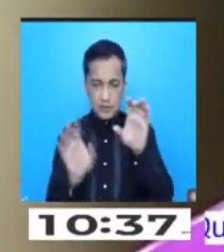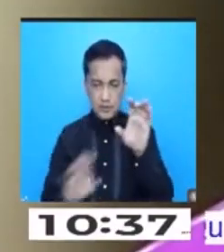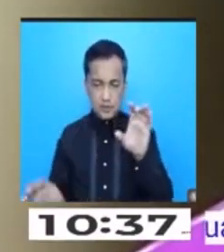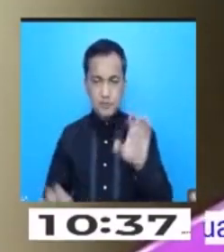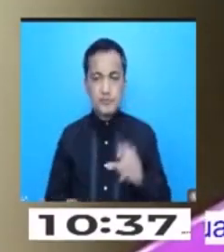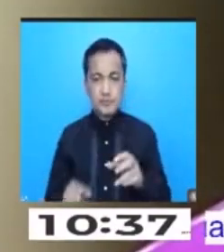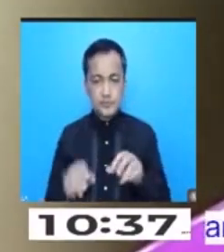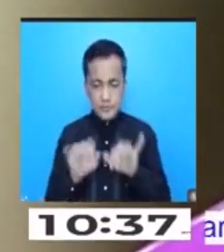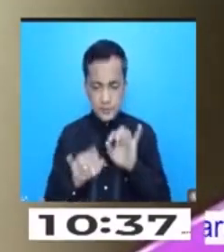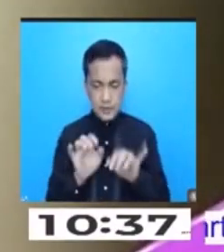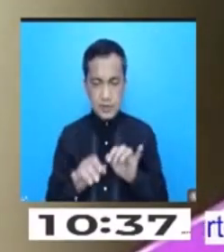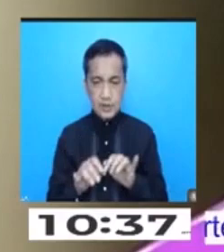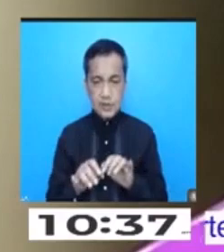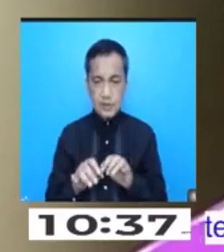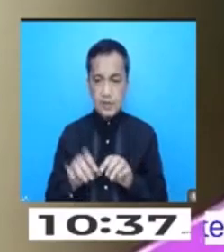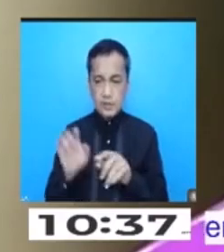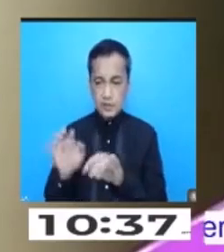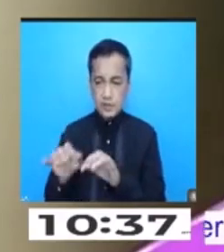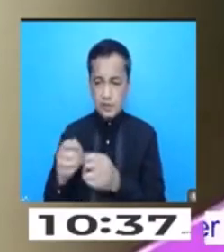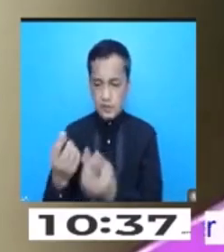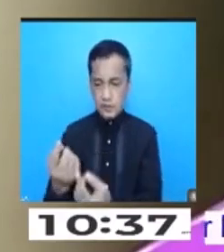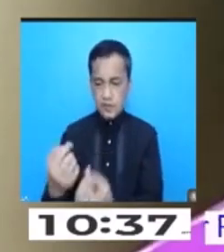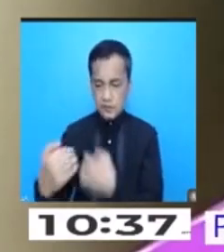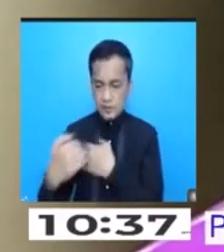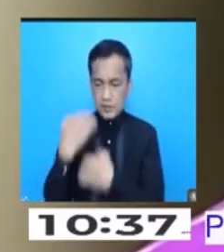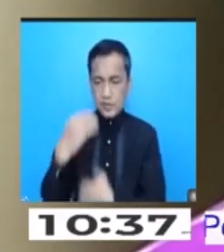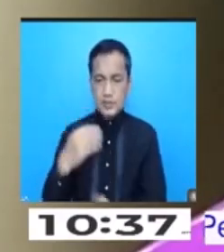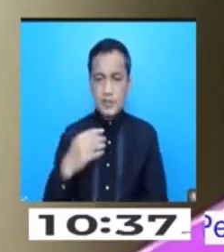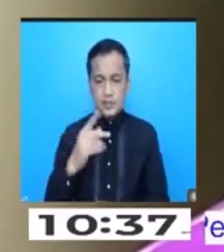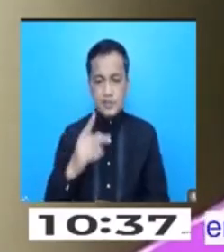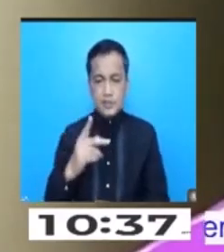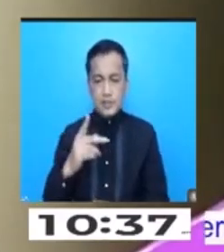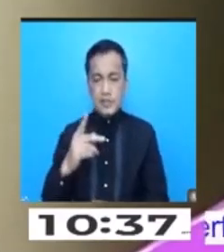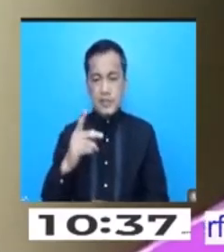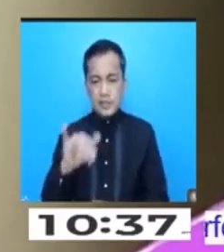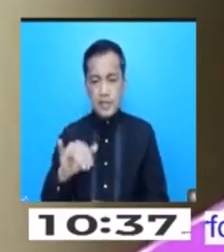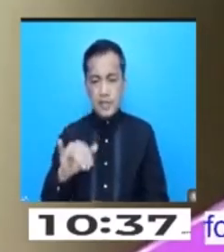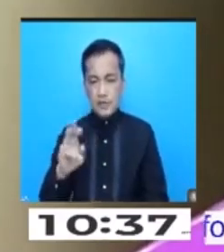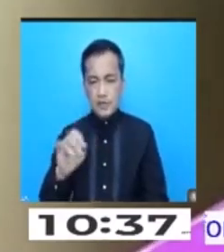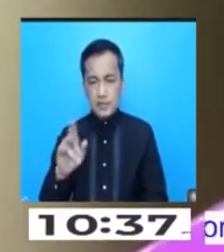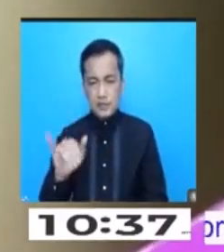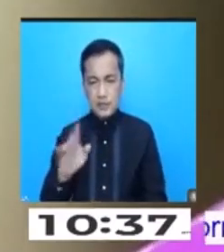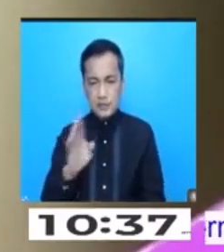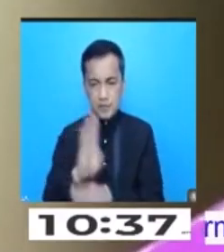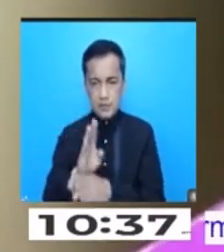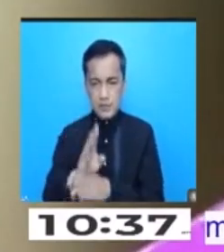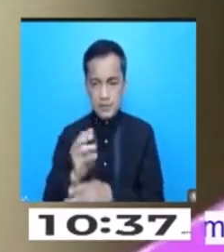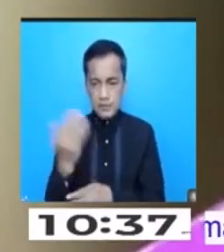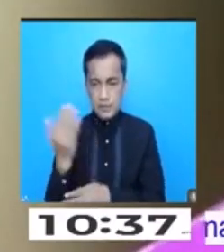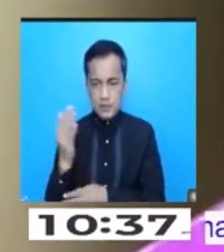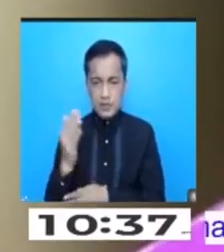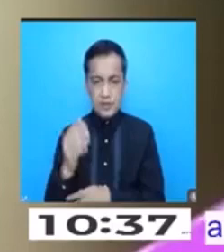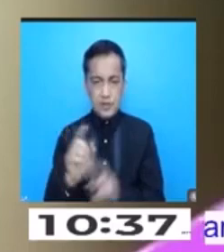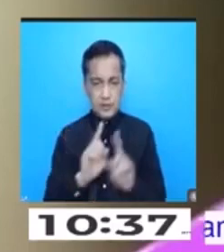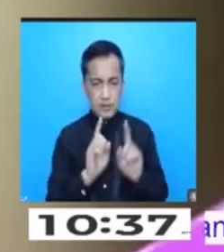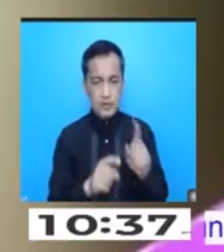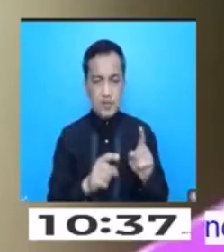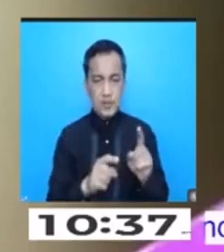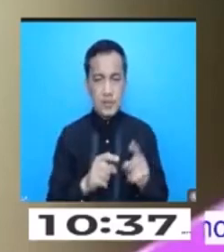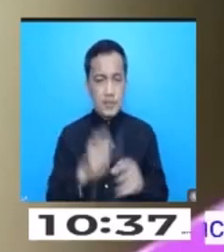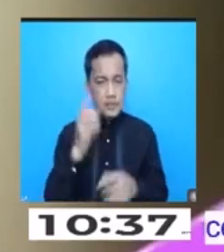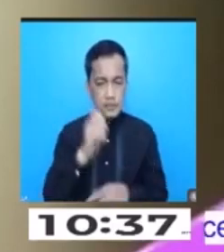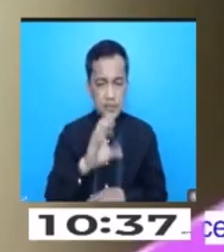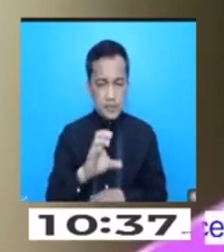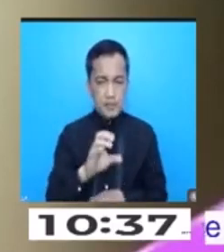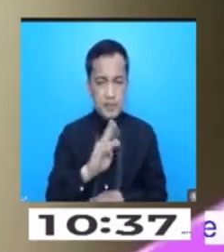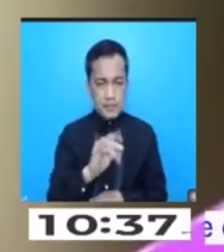question is sent by Ms. Kai Ordinario of Business Mirror. The question is for Secretary Balisakan and Yusek Mapa. First